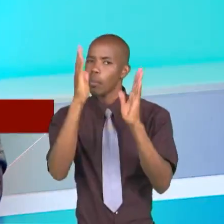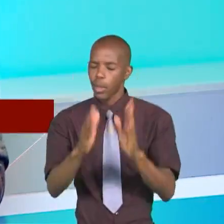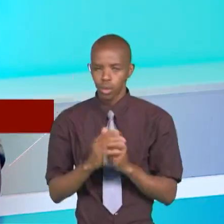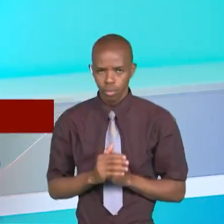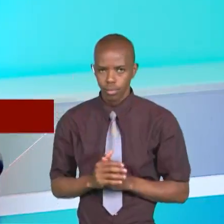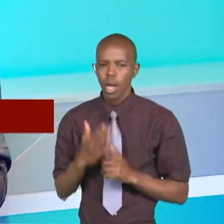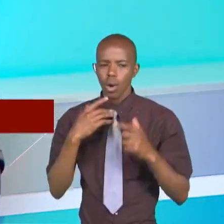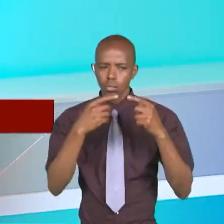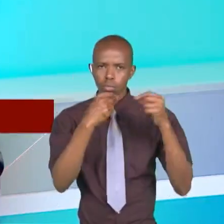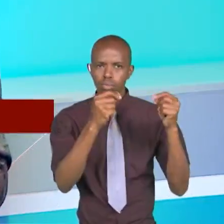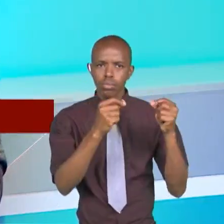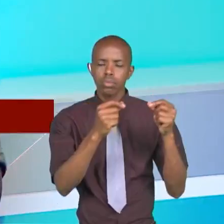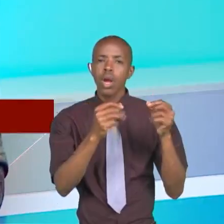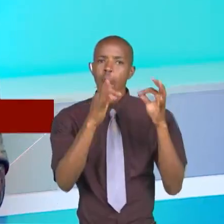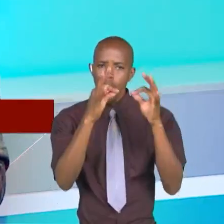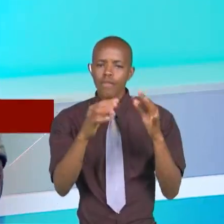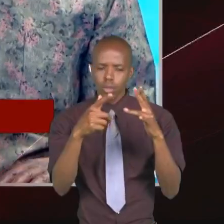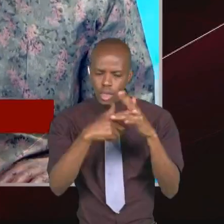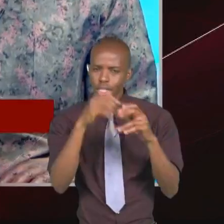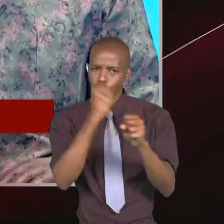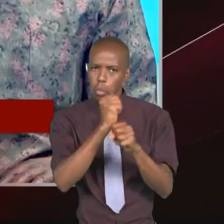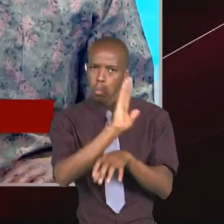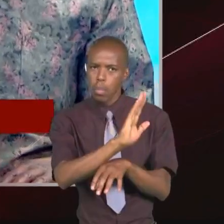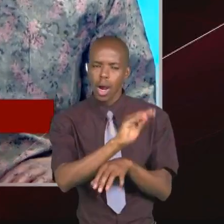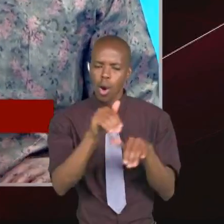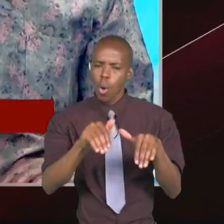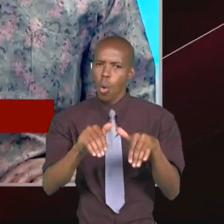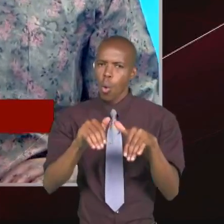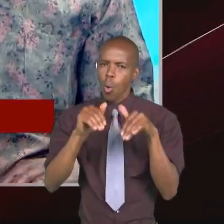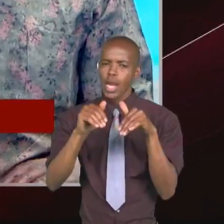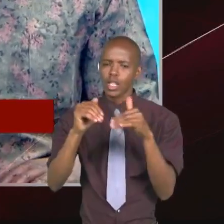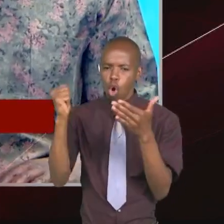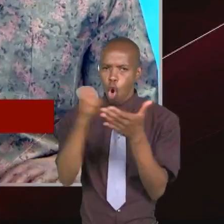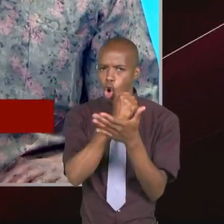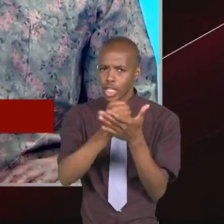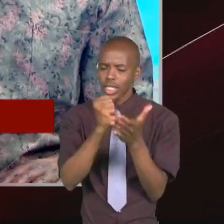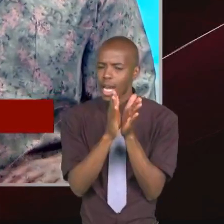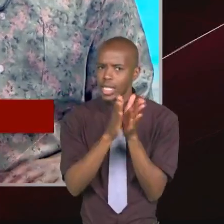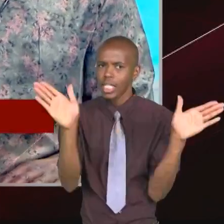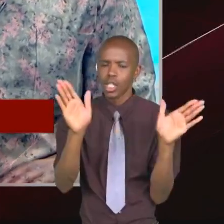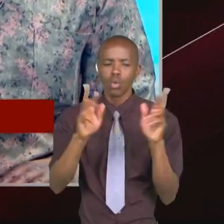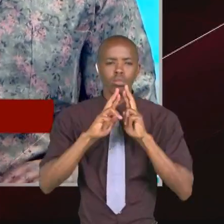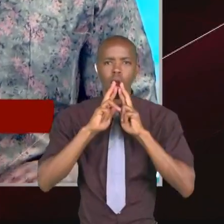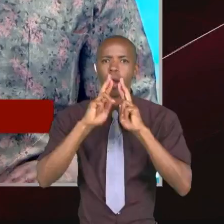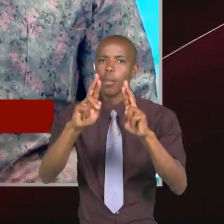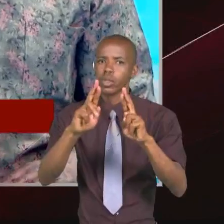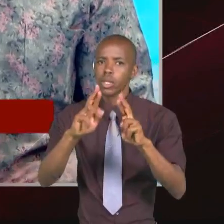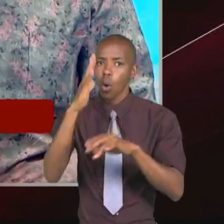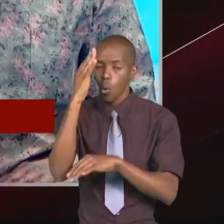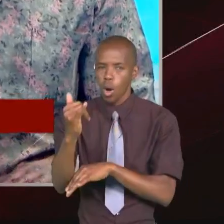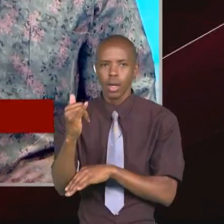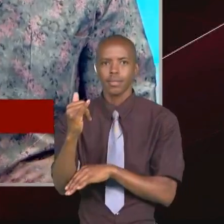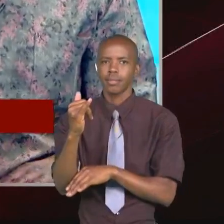if they can start to do their job, they should not wait for the Auditor General to come to give out reports, because there is